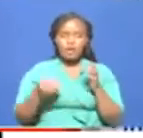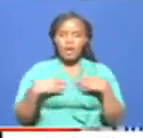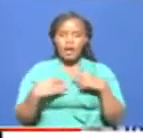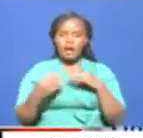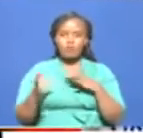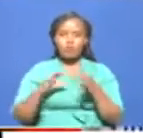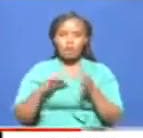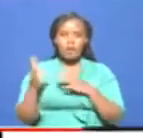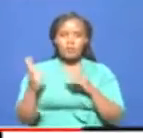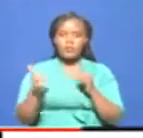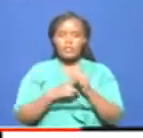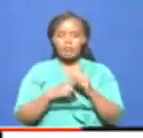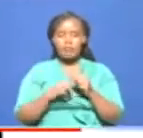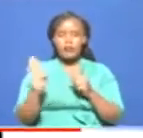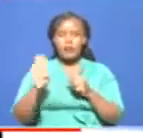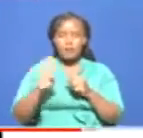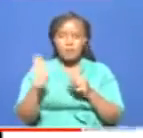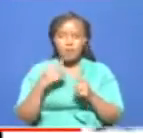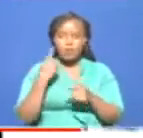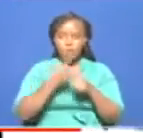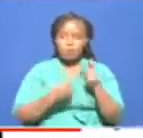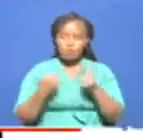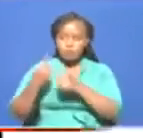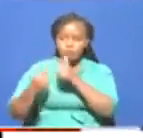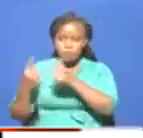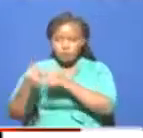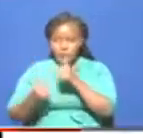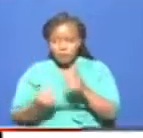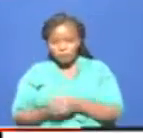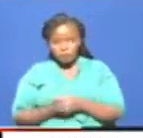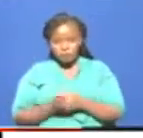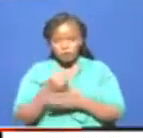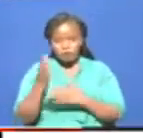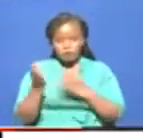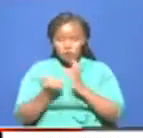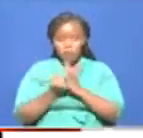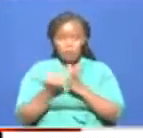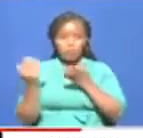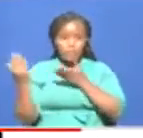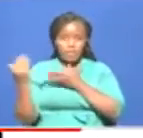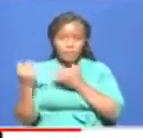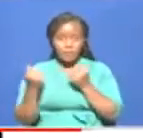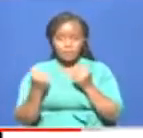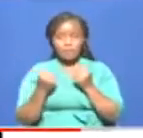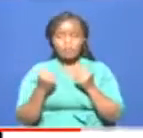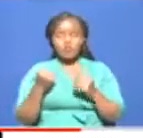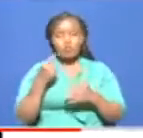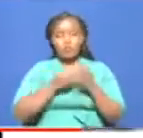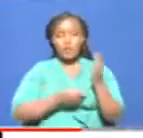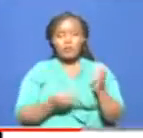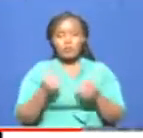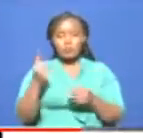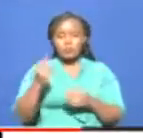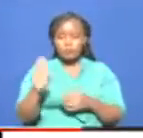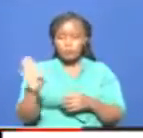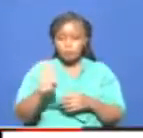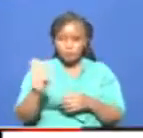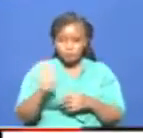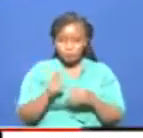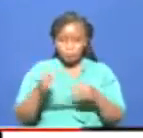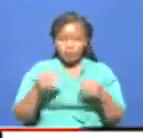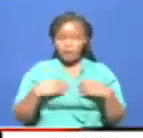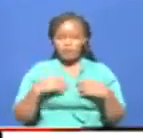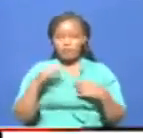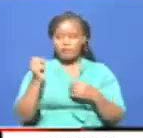Kenyan shillings annually. The spaceport is expected to earn Kenya 1 billion shillings per launch, with an estimate of 5